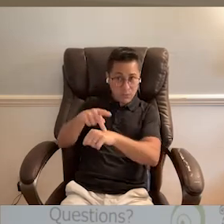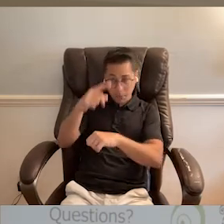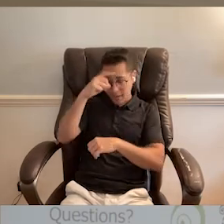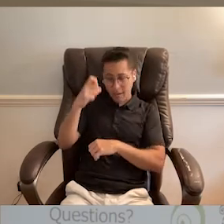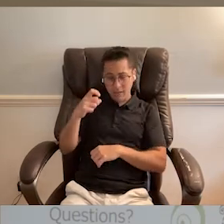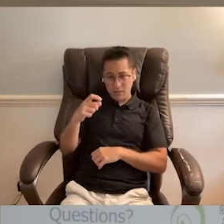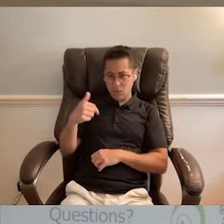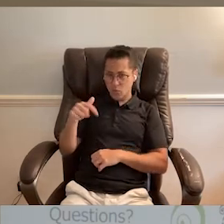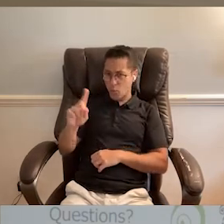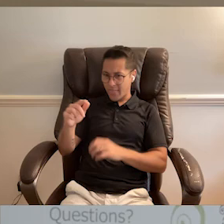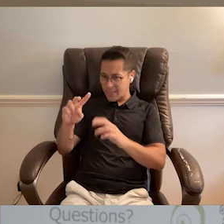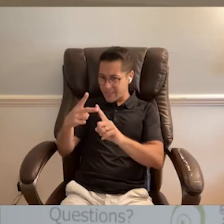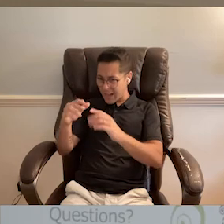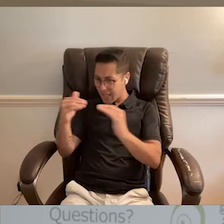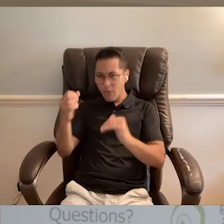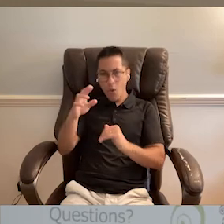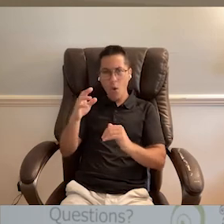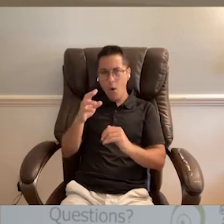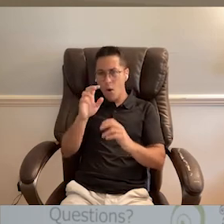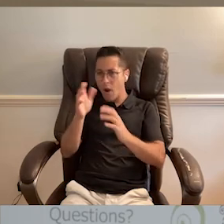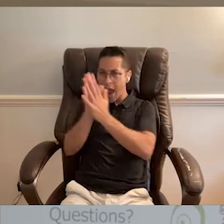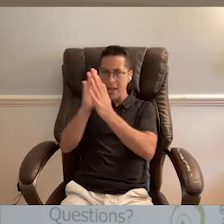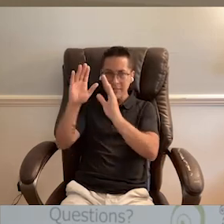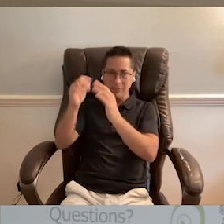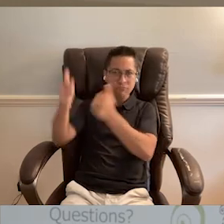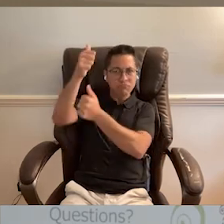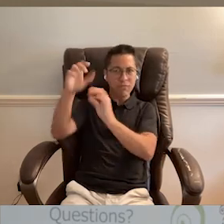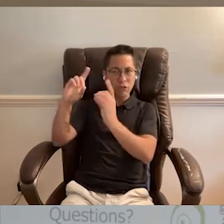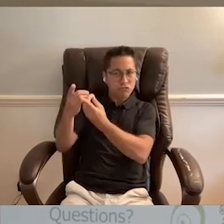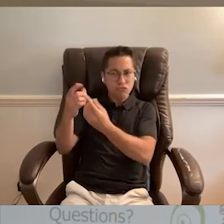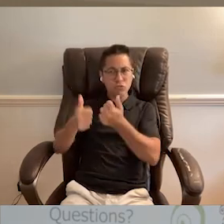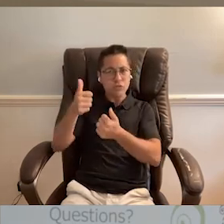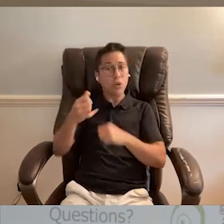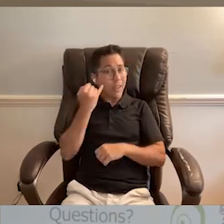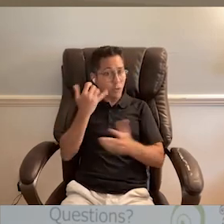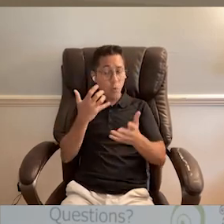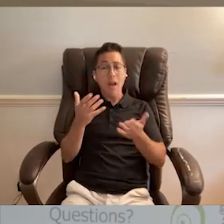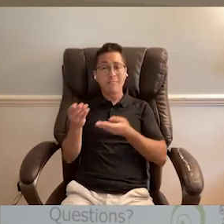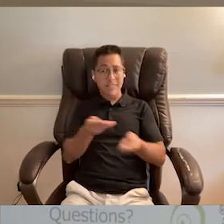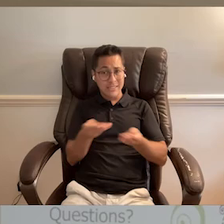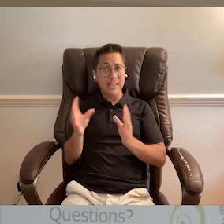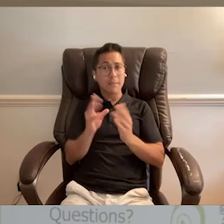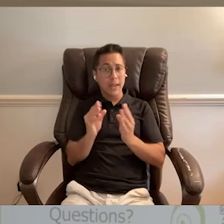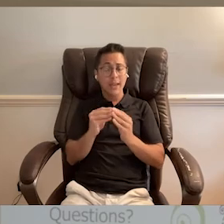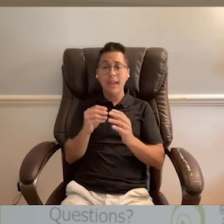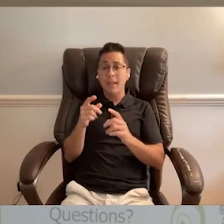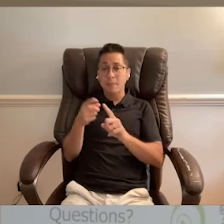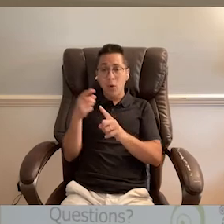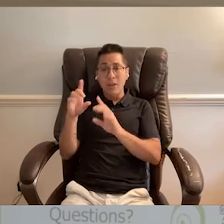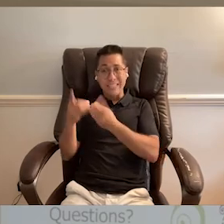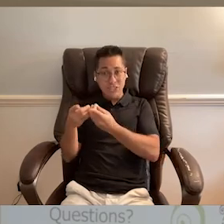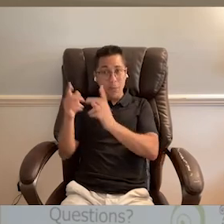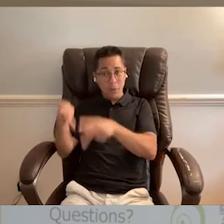go directly to the district? So if you want to facilitate a meeting by a district person, you can go and ask